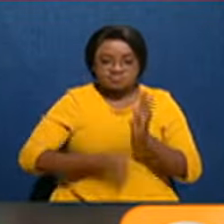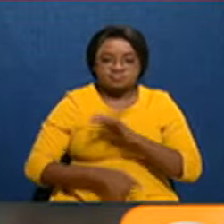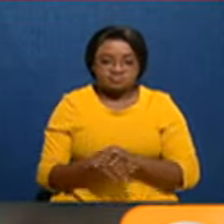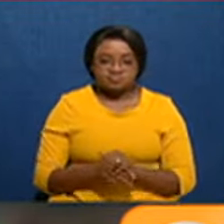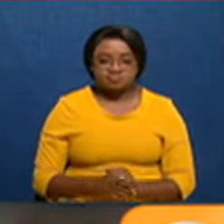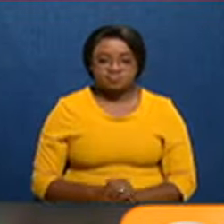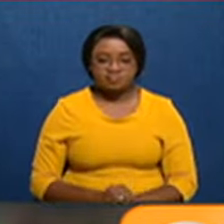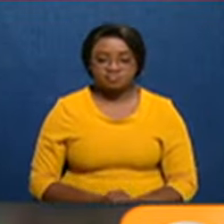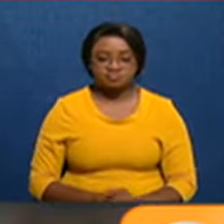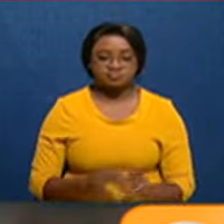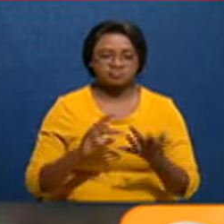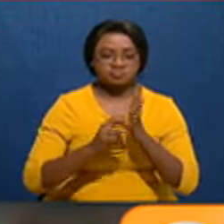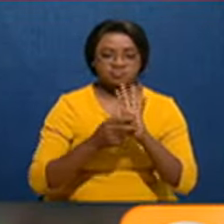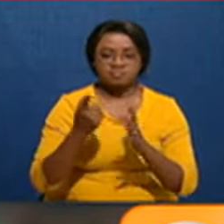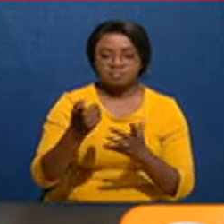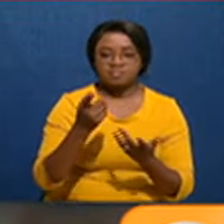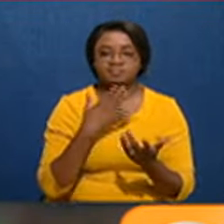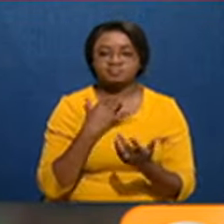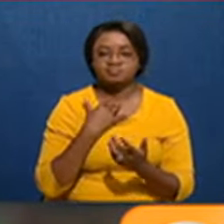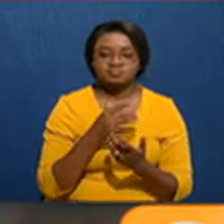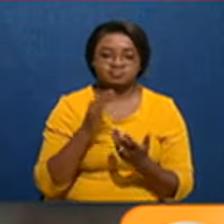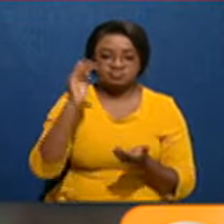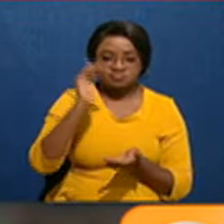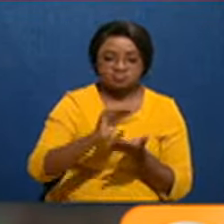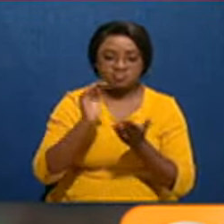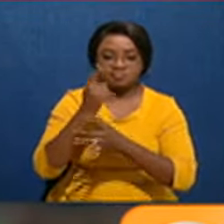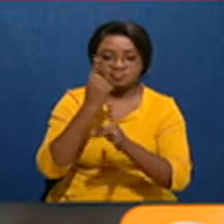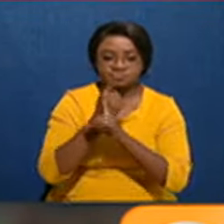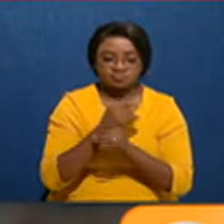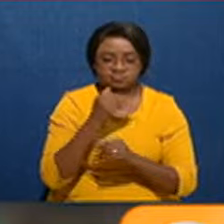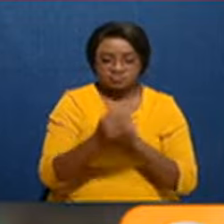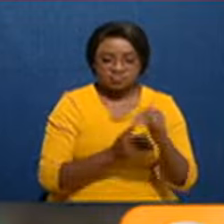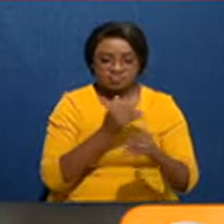you'll find that the temptation to cut down on some procedures